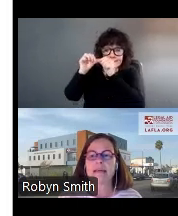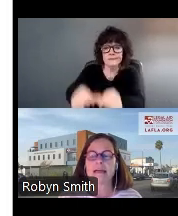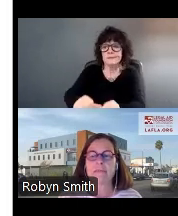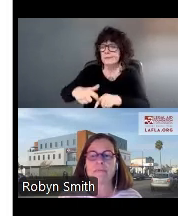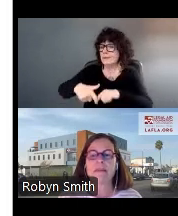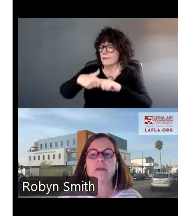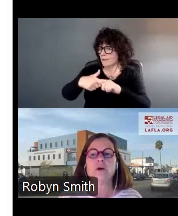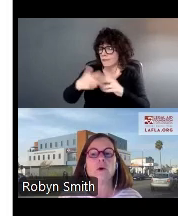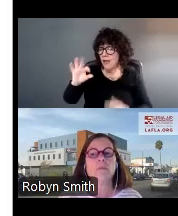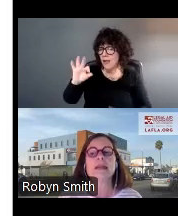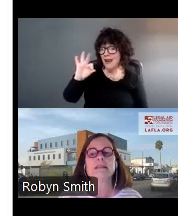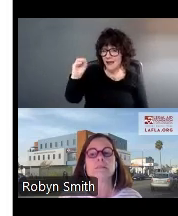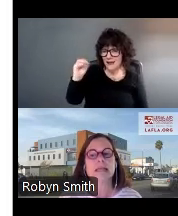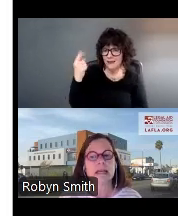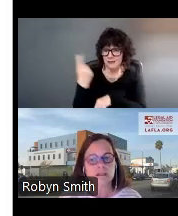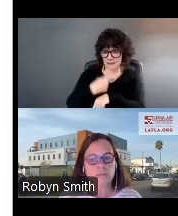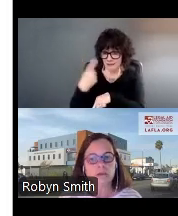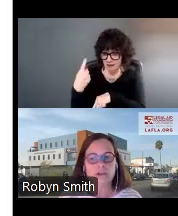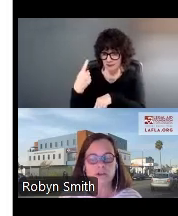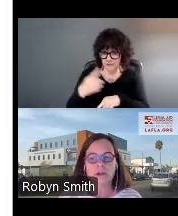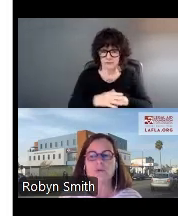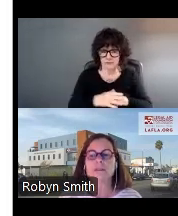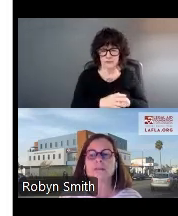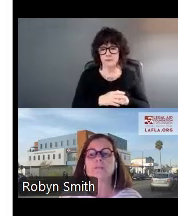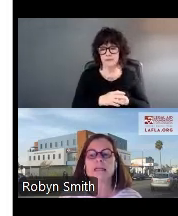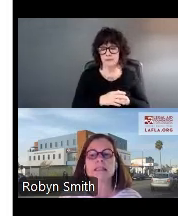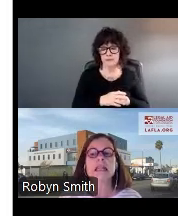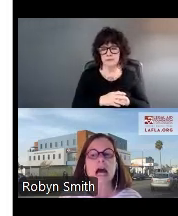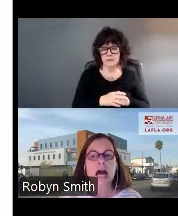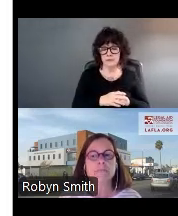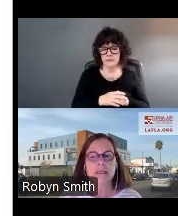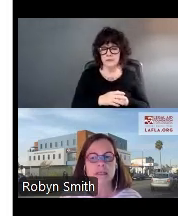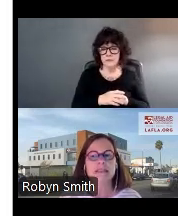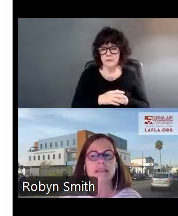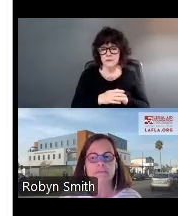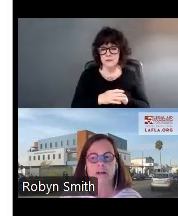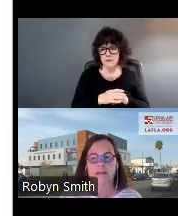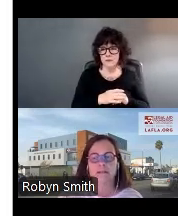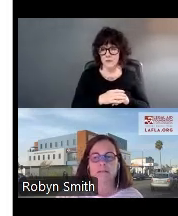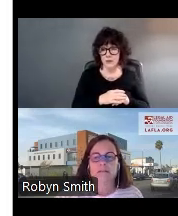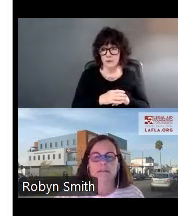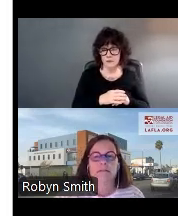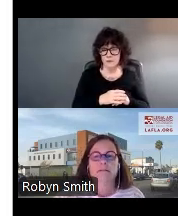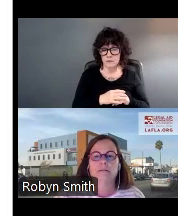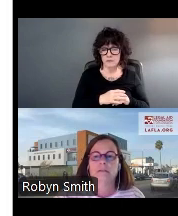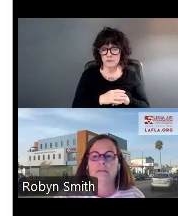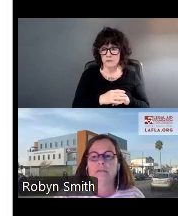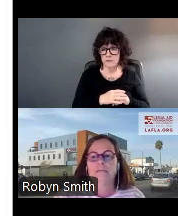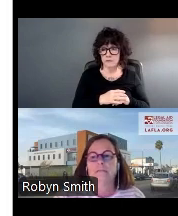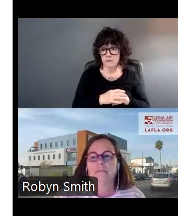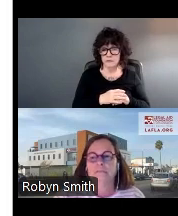And but to be eligible, your loans must not be in default.